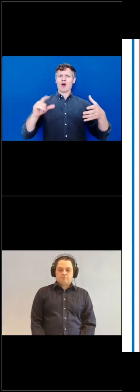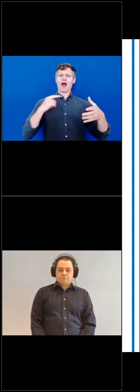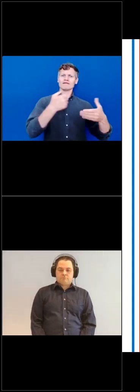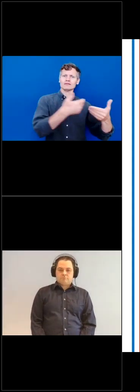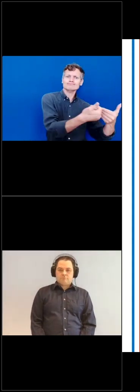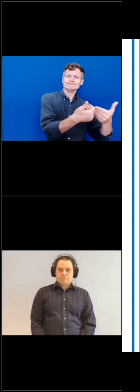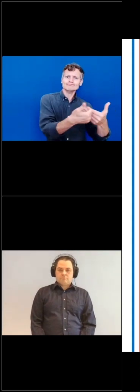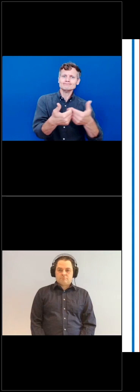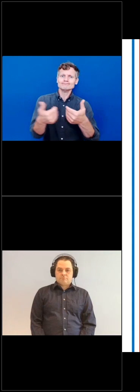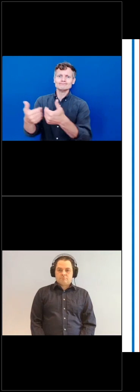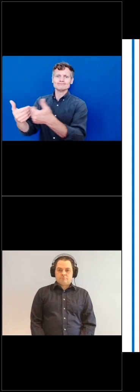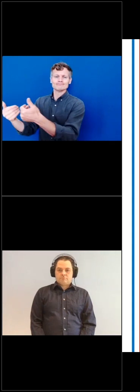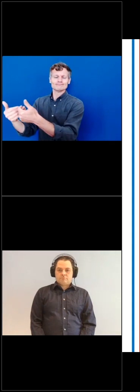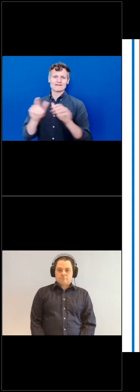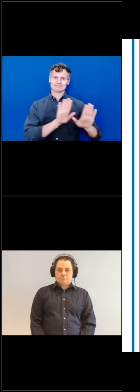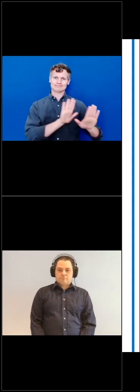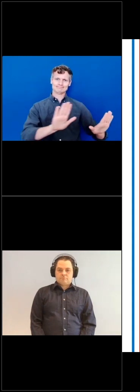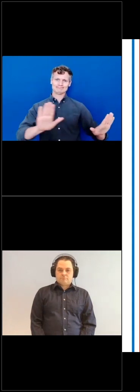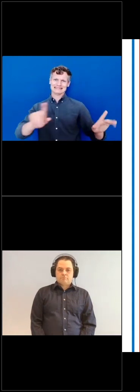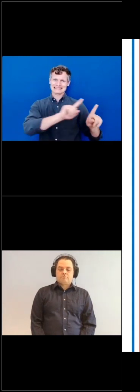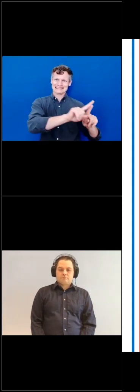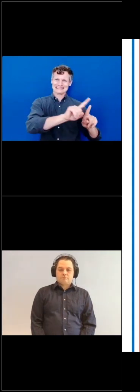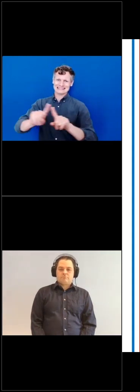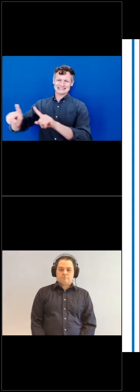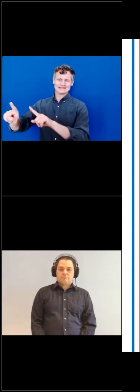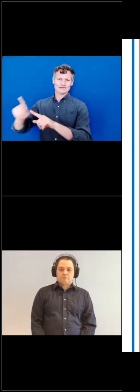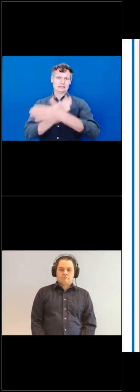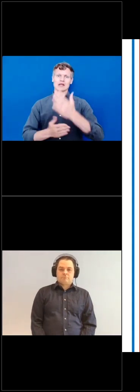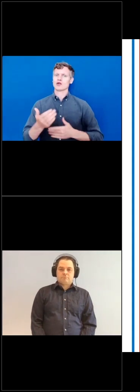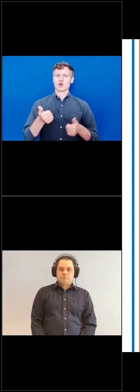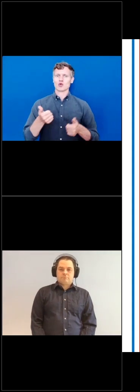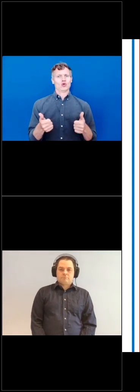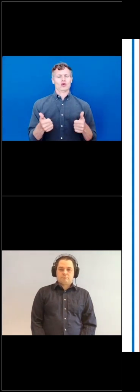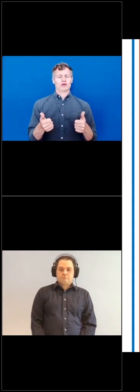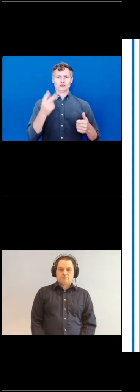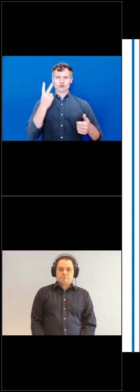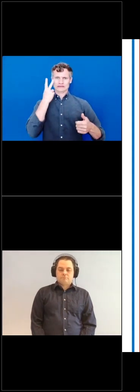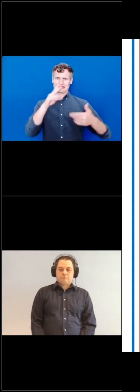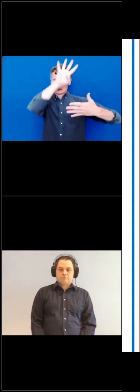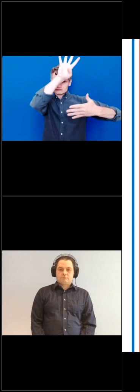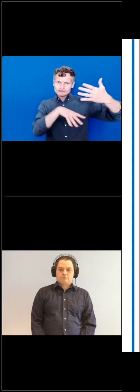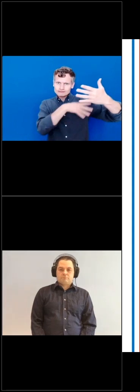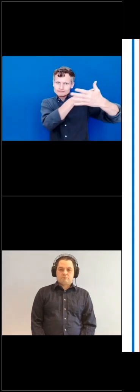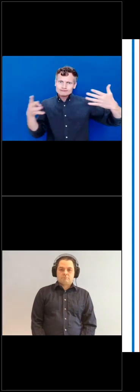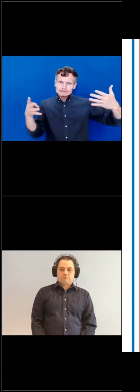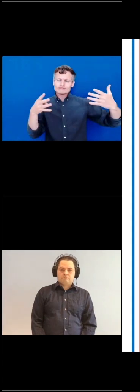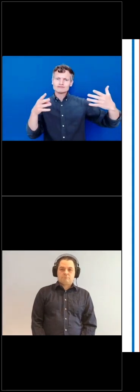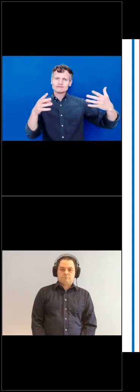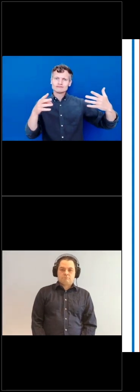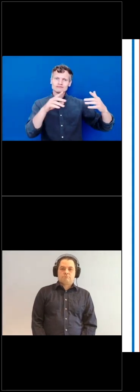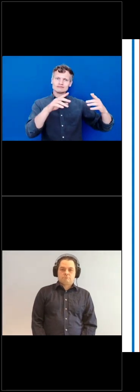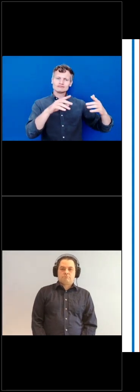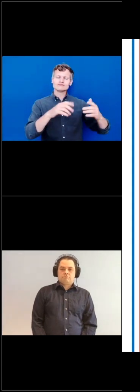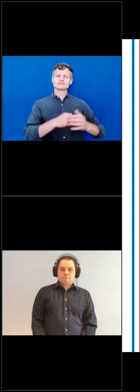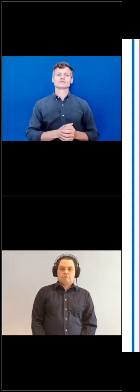simple manner to collection of data on persons with disabilities. We should reach out as well and engage with persons with different